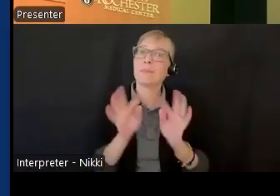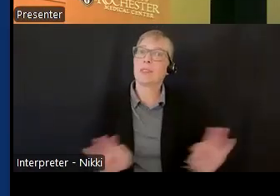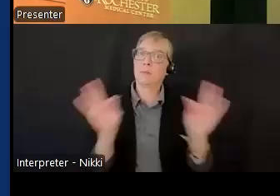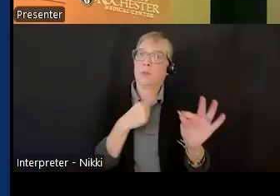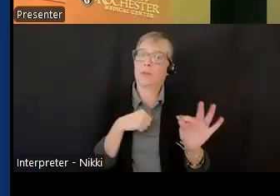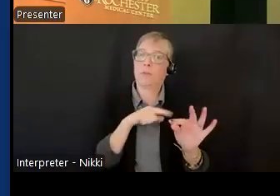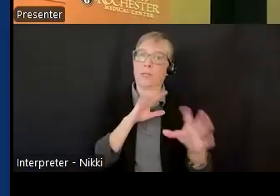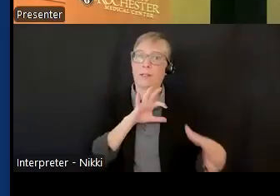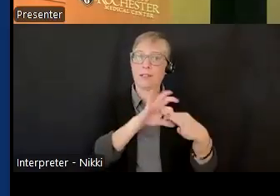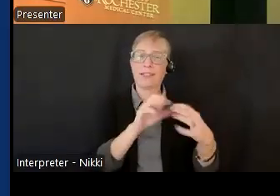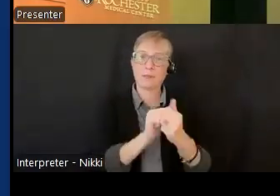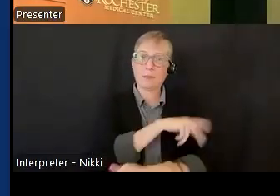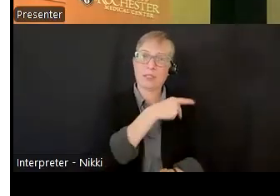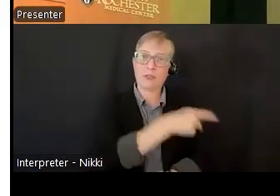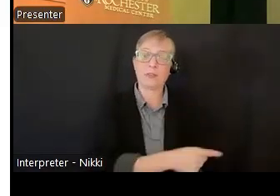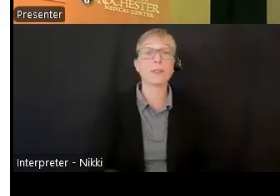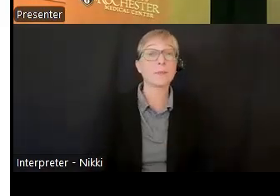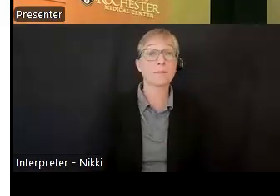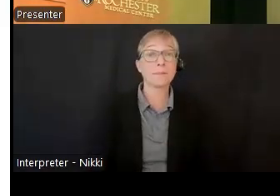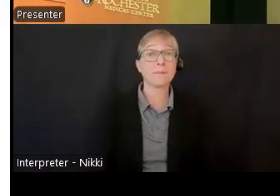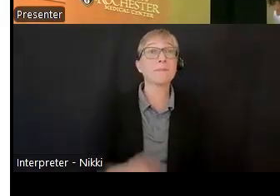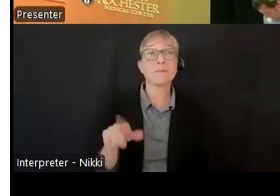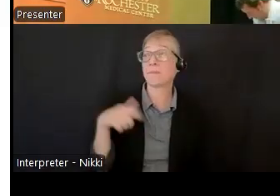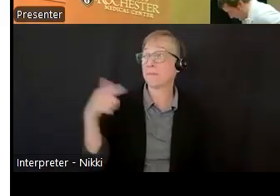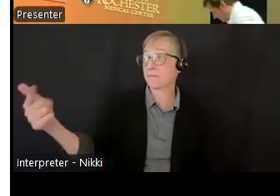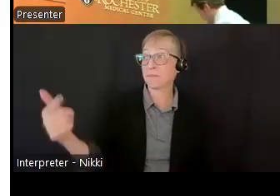patients. Here you go.